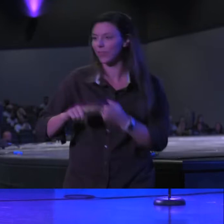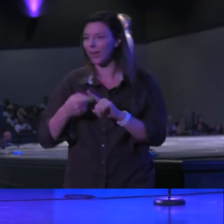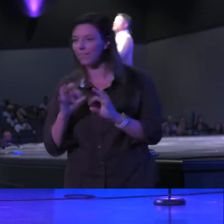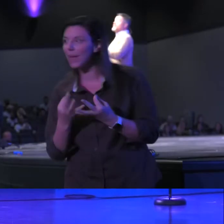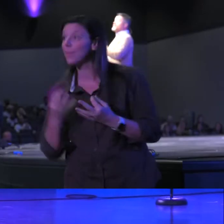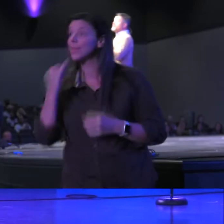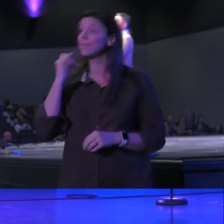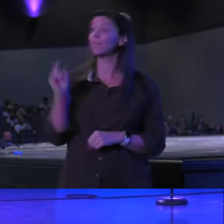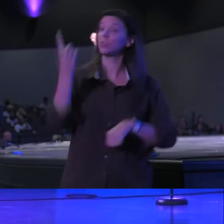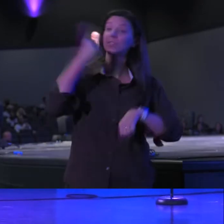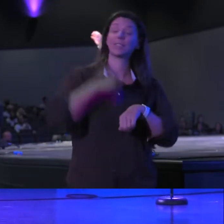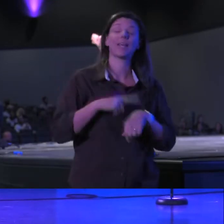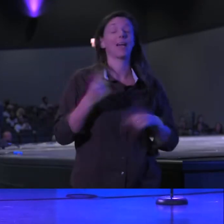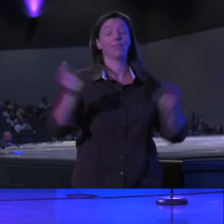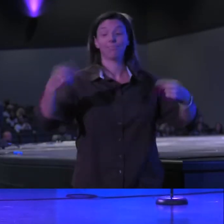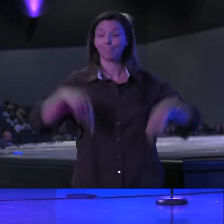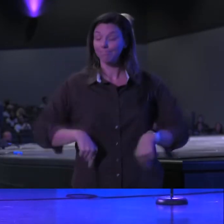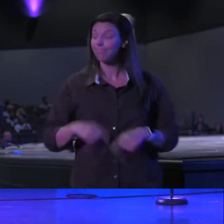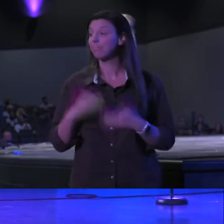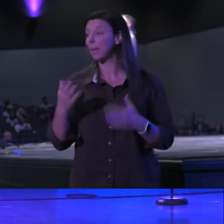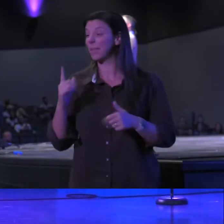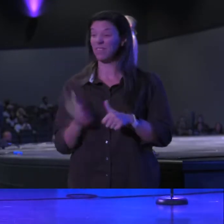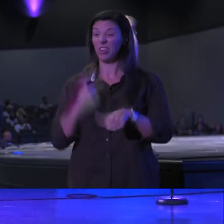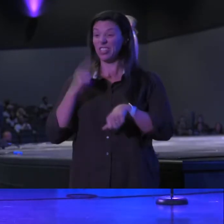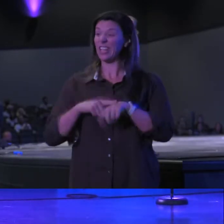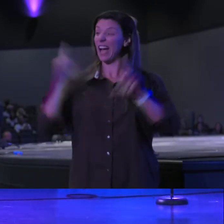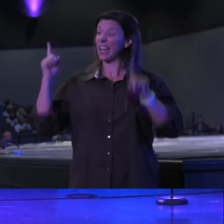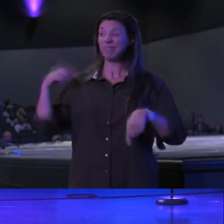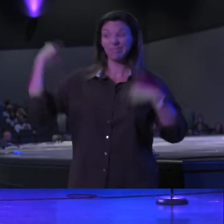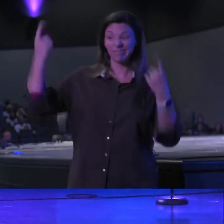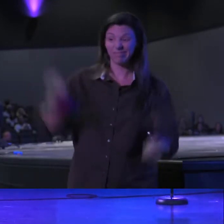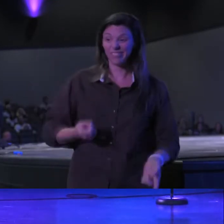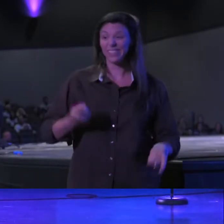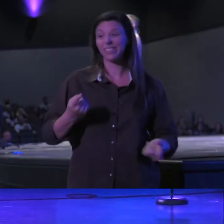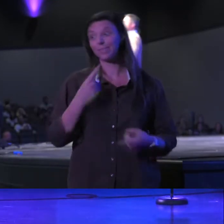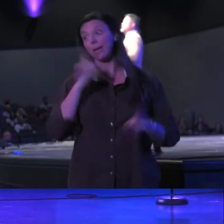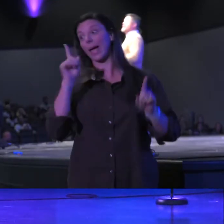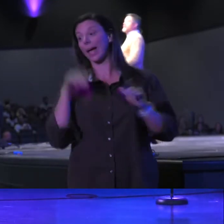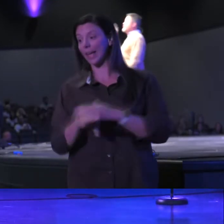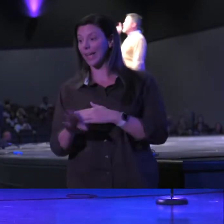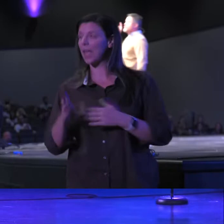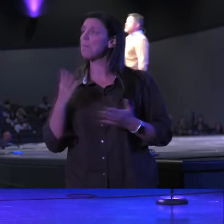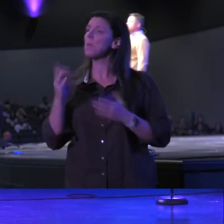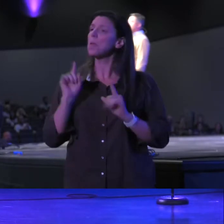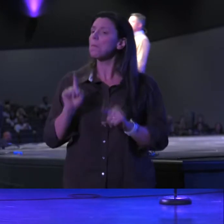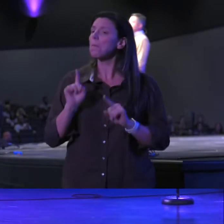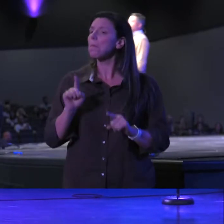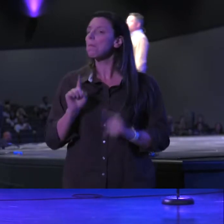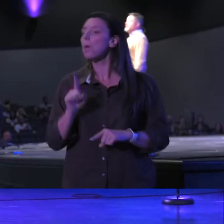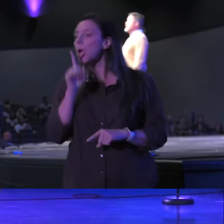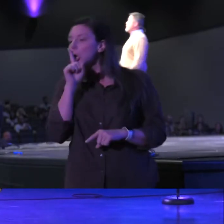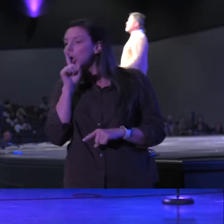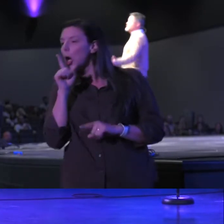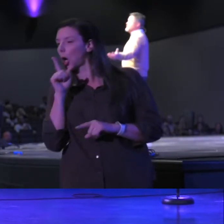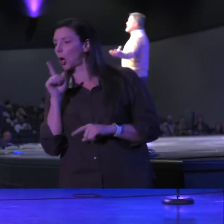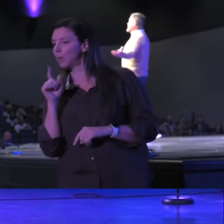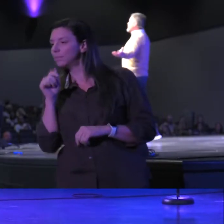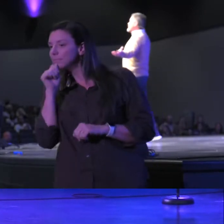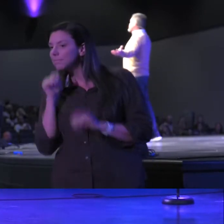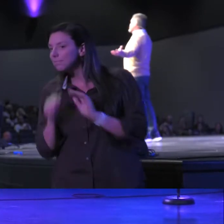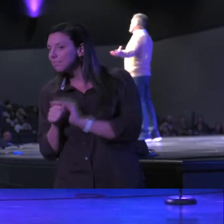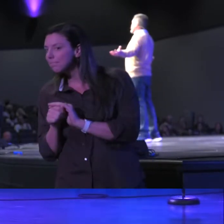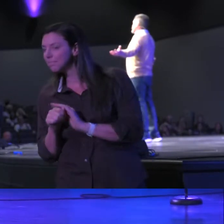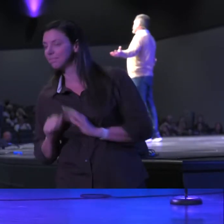maybe it's the first time in a while, or perhaps you've been a few times and you've never let us know, we only want two things. One, we want you to